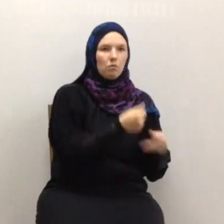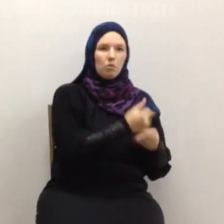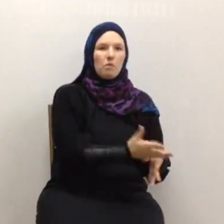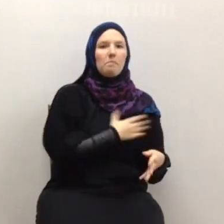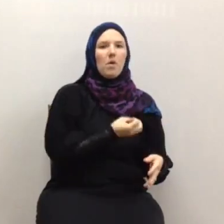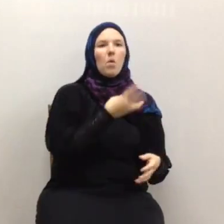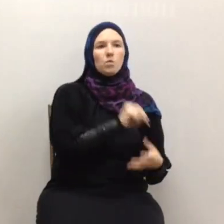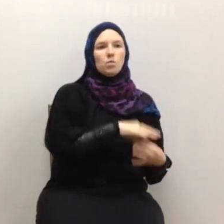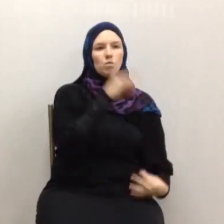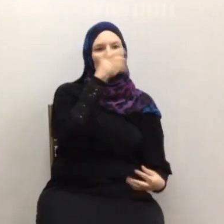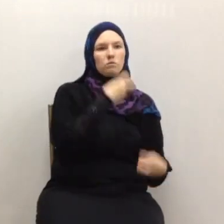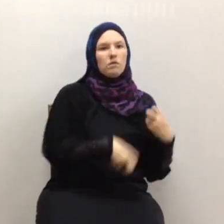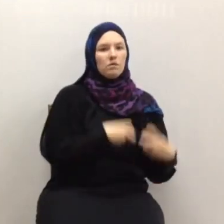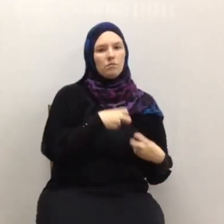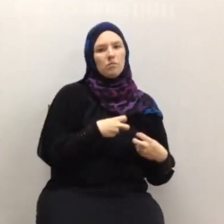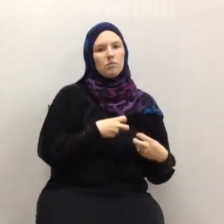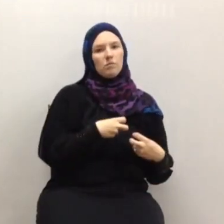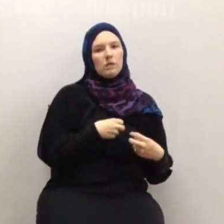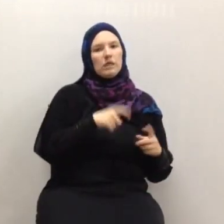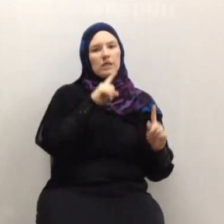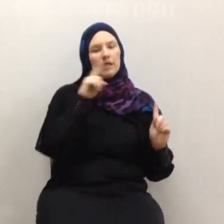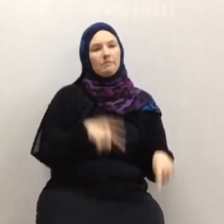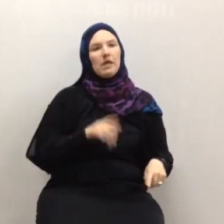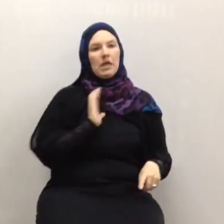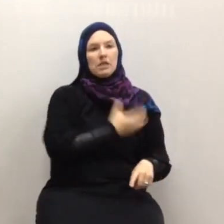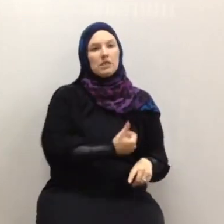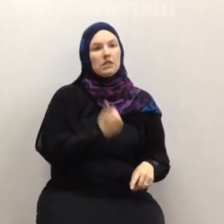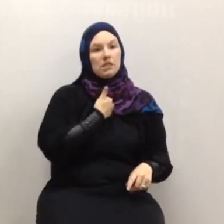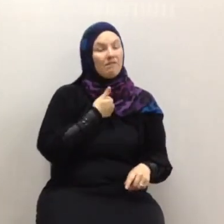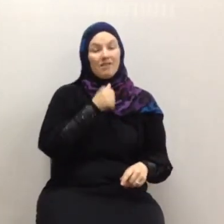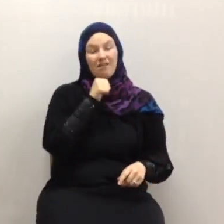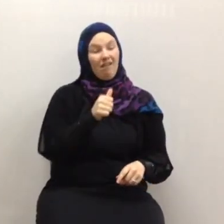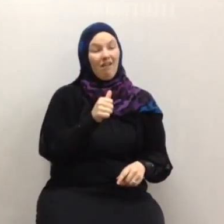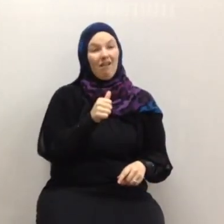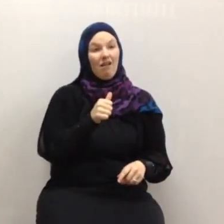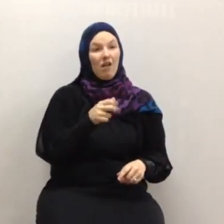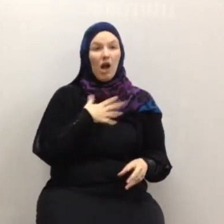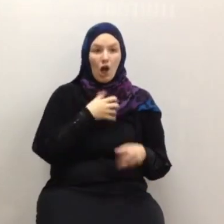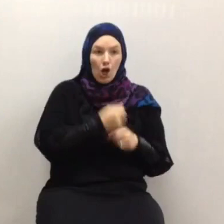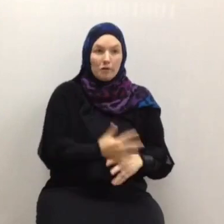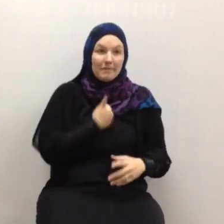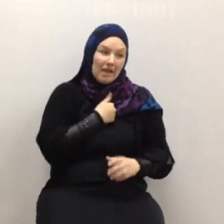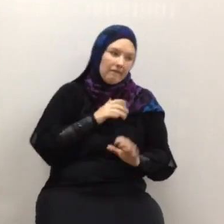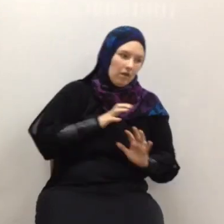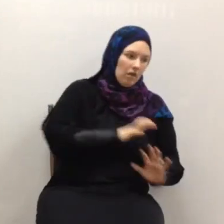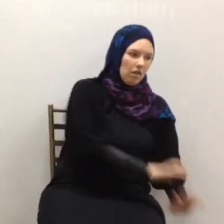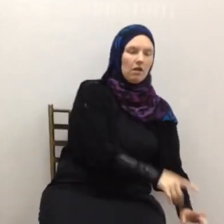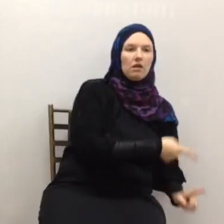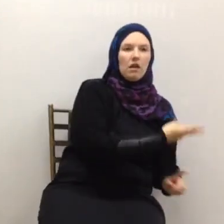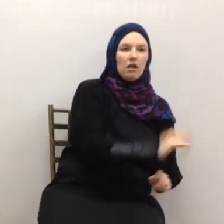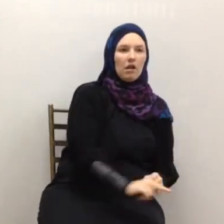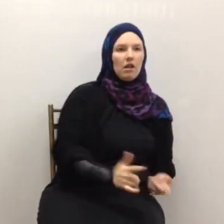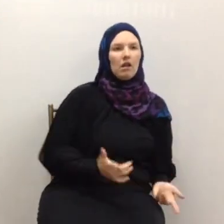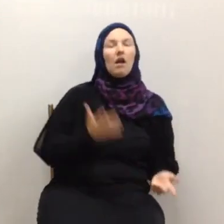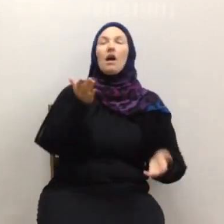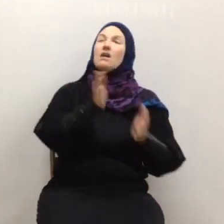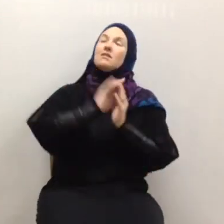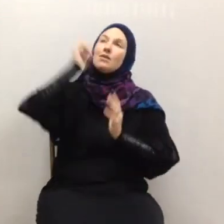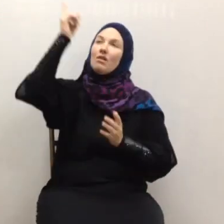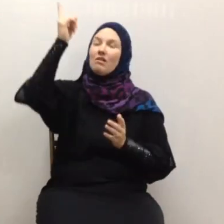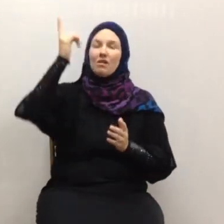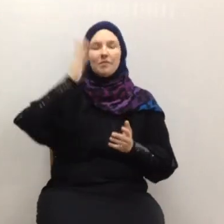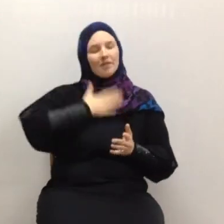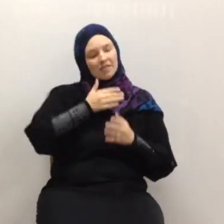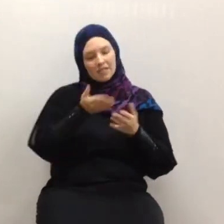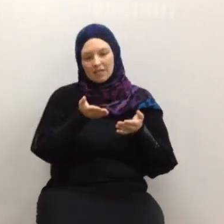by not following the guidance of Allah subhanahu wa ta'ala. I ask Allah subhanahu wa ta'ala to guide us and to keep